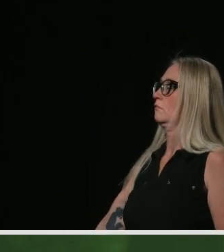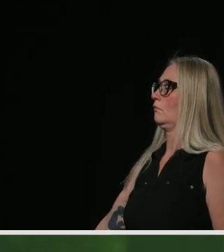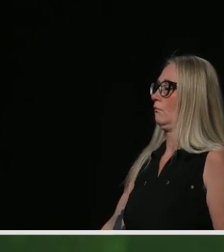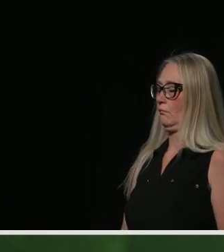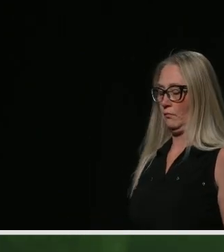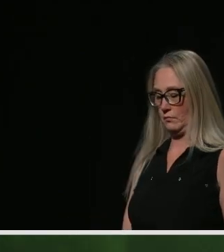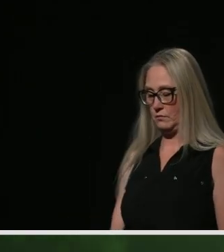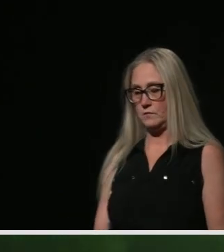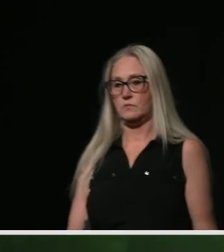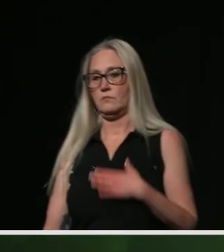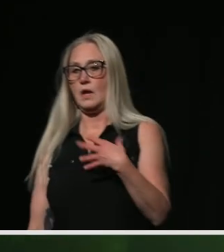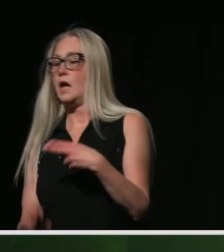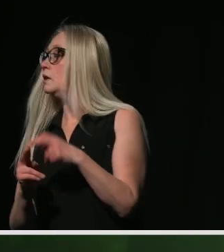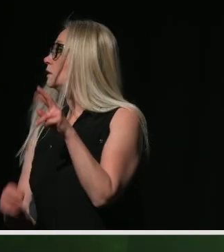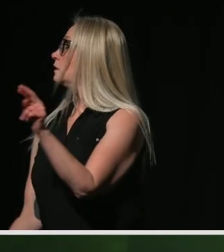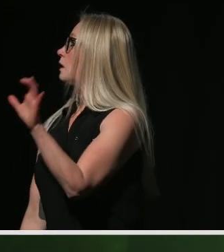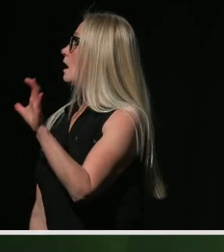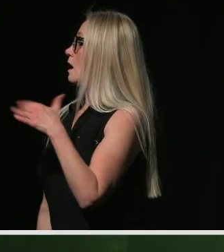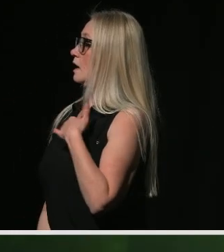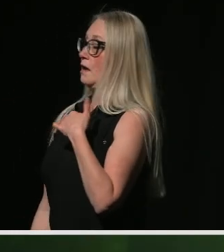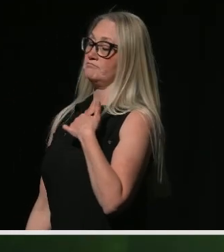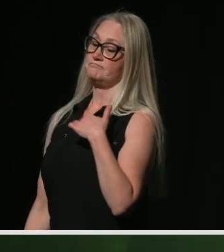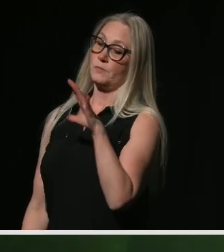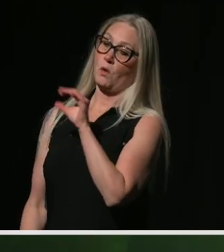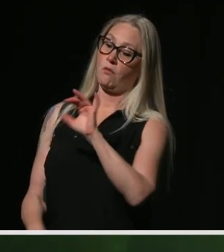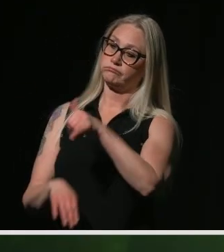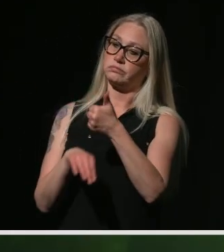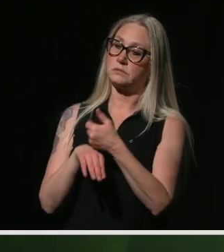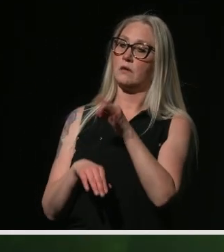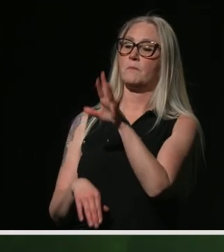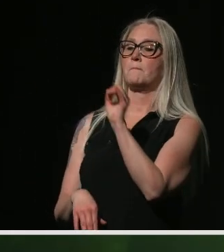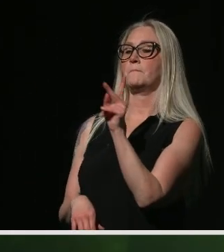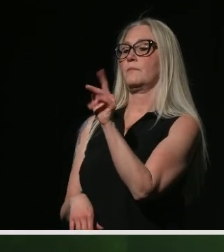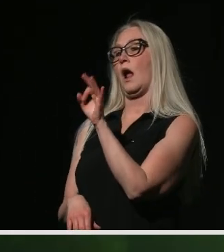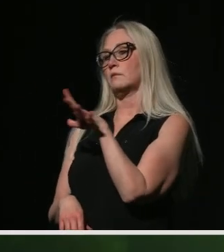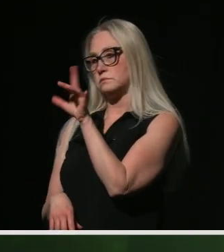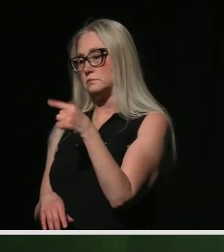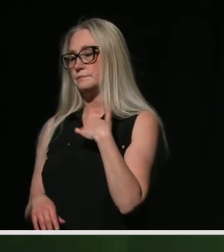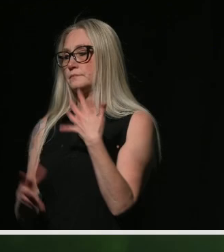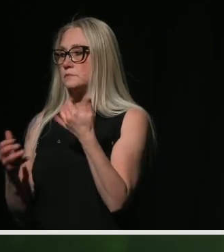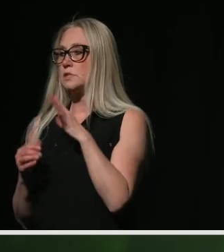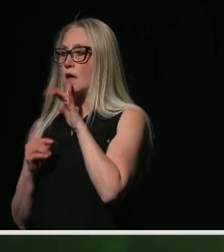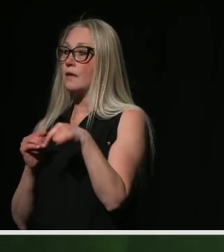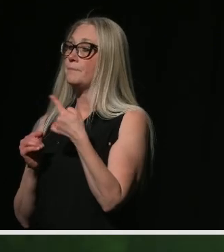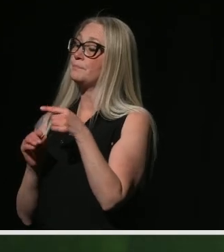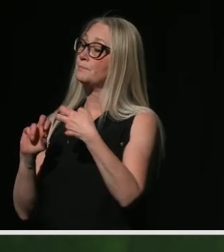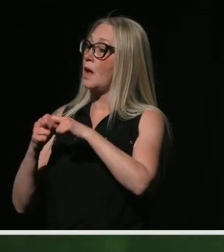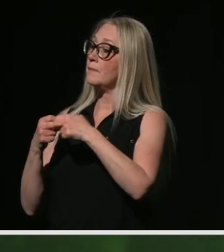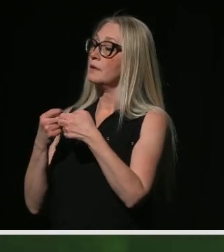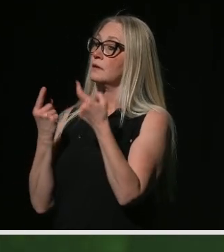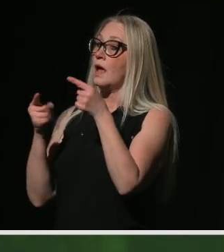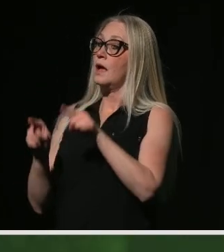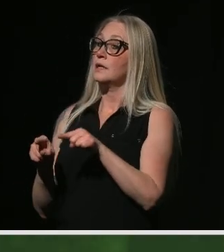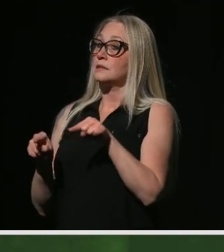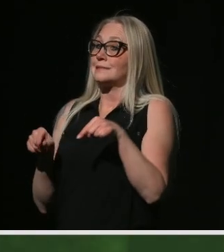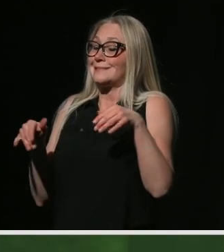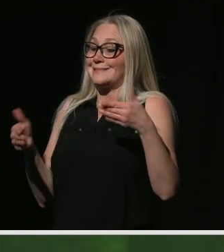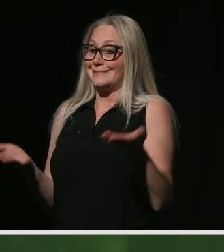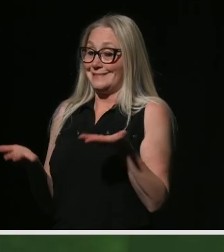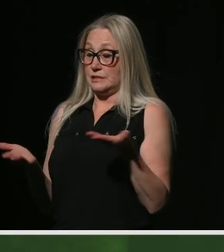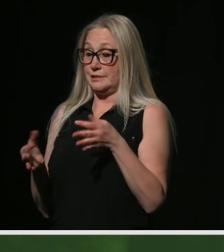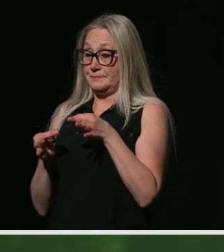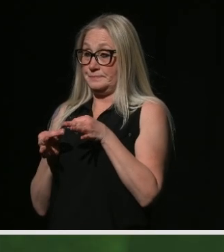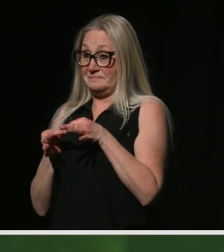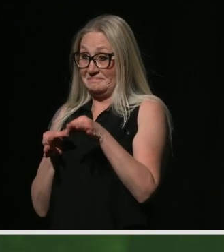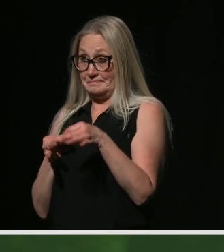Francois, and I'm the co-founder and CEO of Brekland. I want to start by talking about a problem that's happening right here, and I mean right down the road.